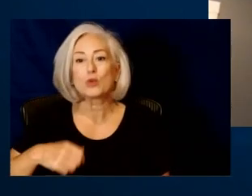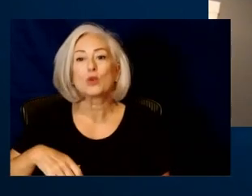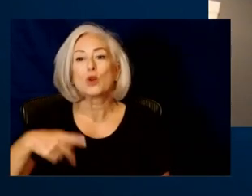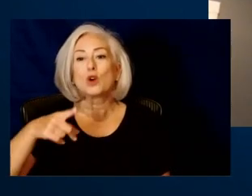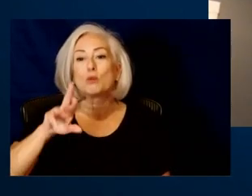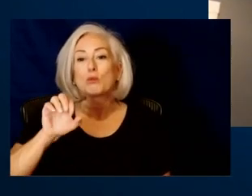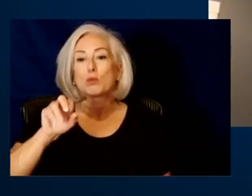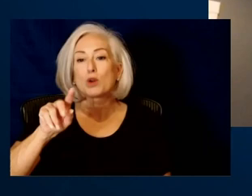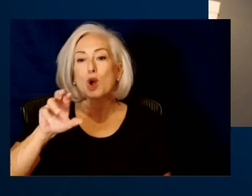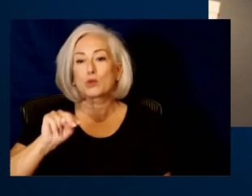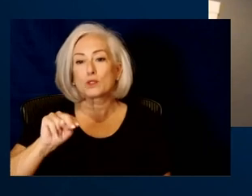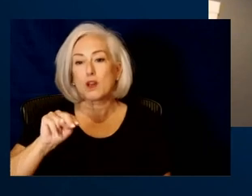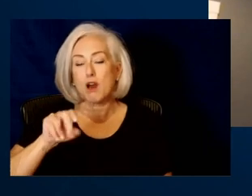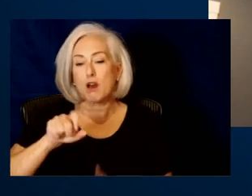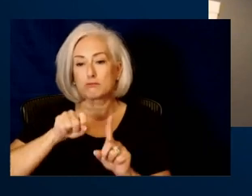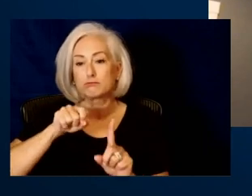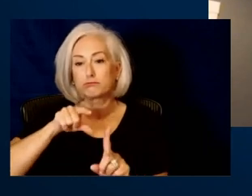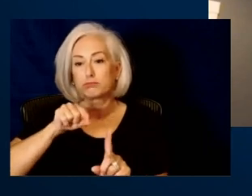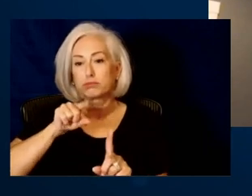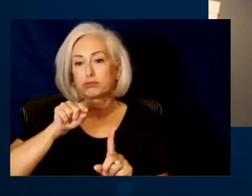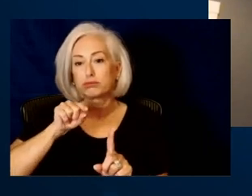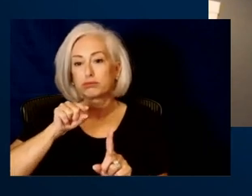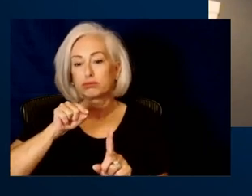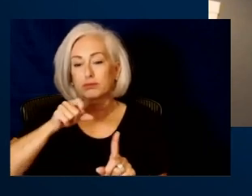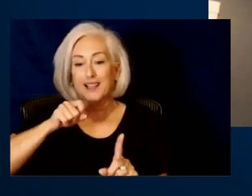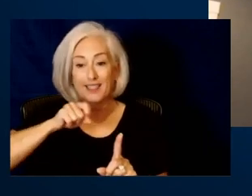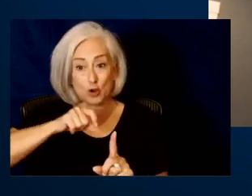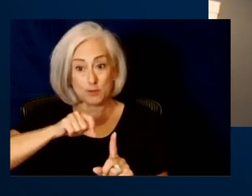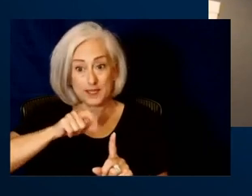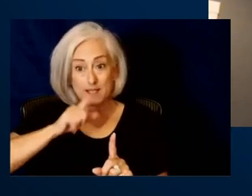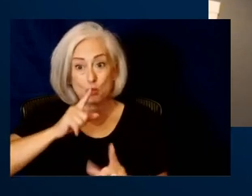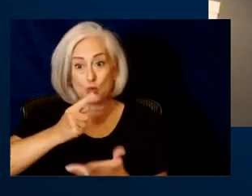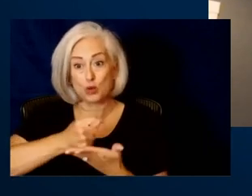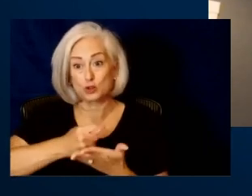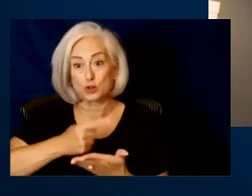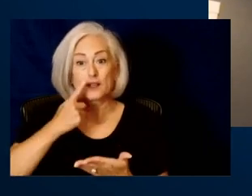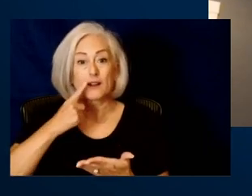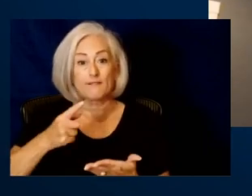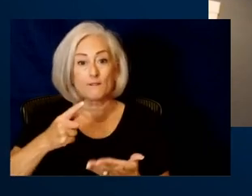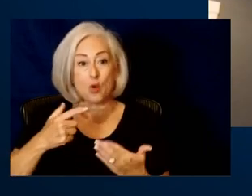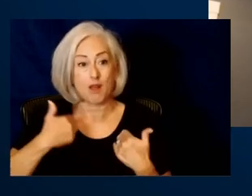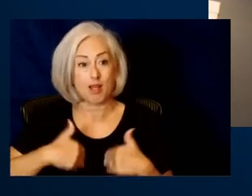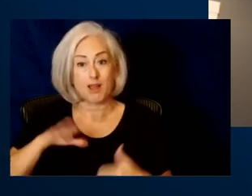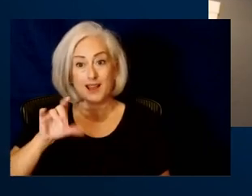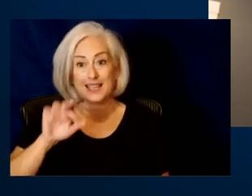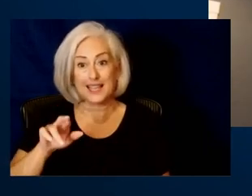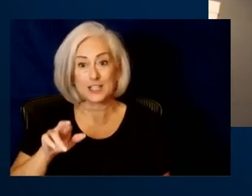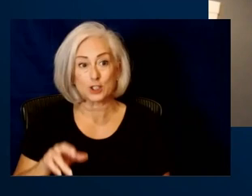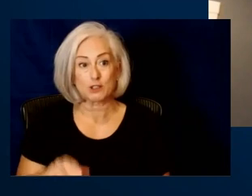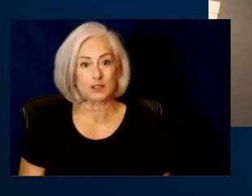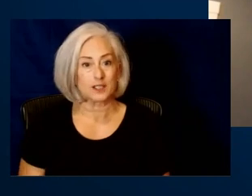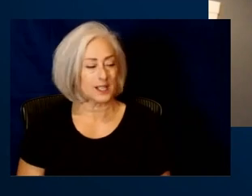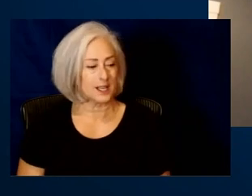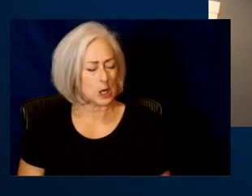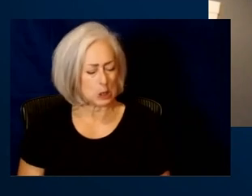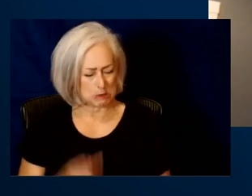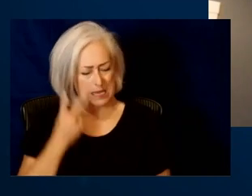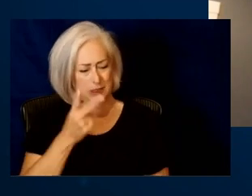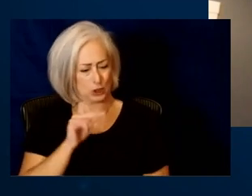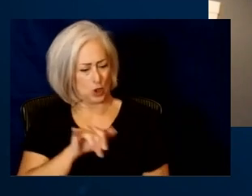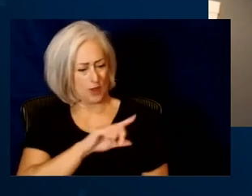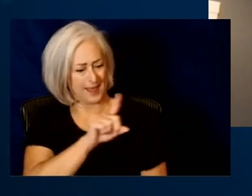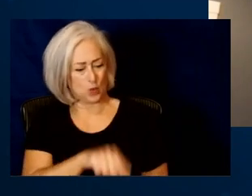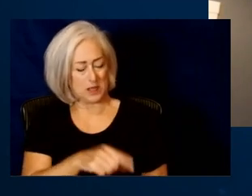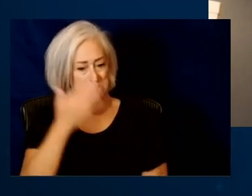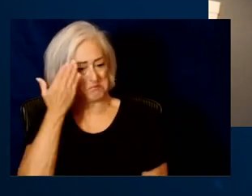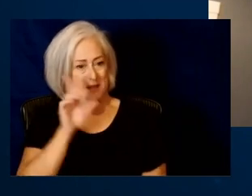if proton beam would be used to treat lung cancer. I don't know. I saw that question. I'm not sure I know the answer. Do you guys thoughts? Yeah,